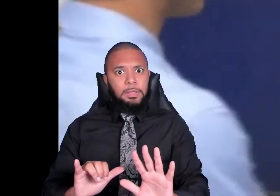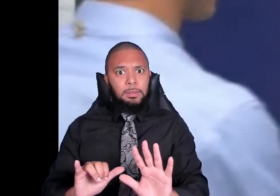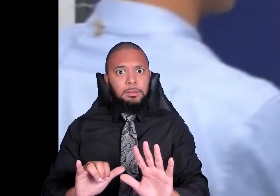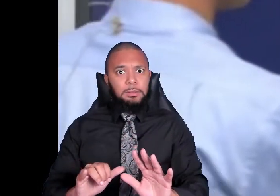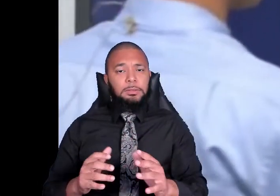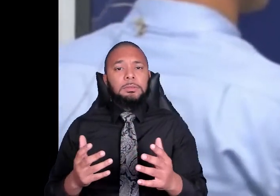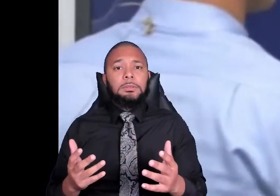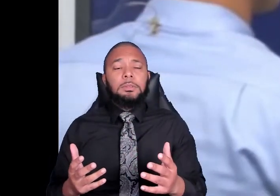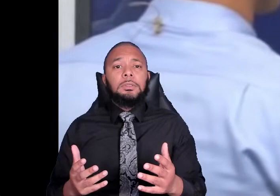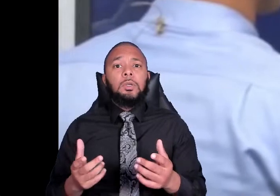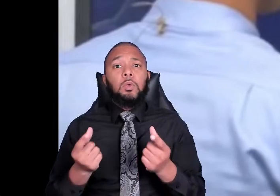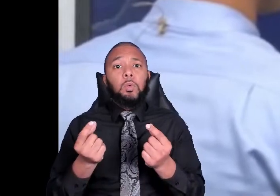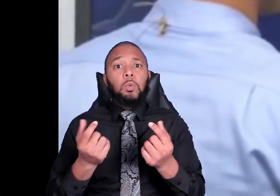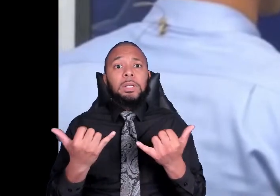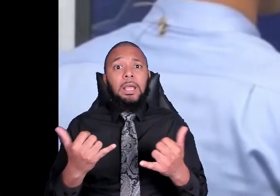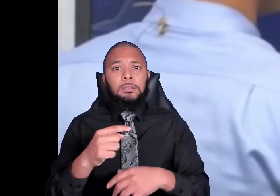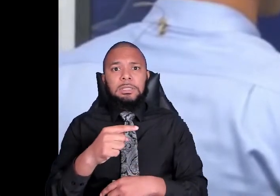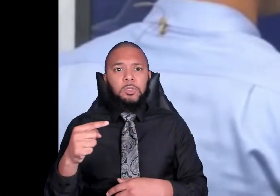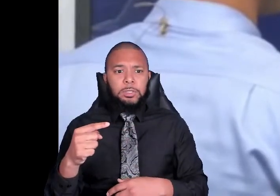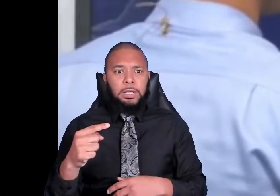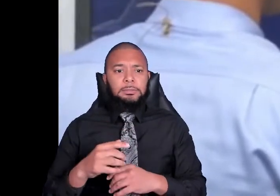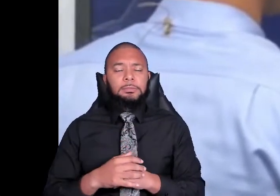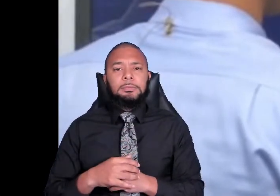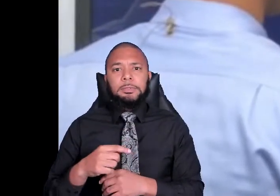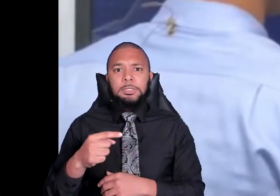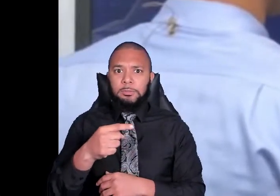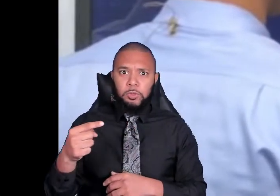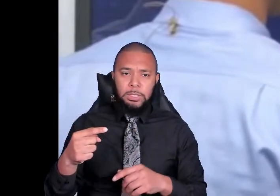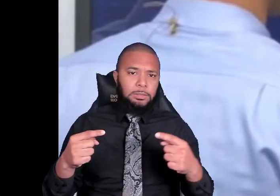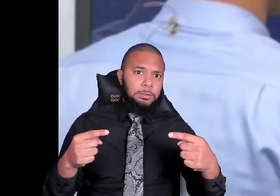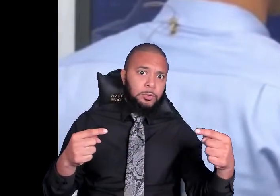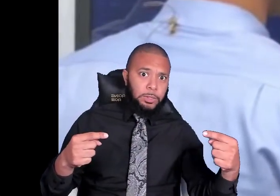Now we subtract 24 fifths from both sides